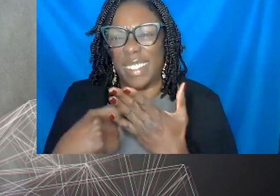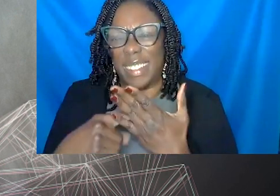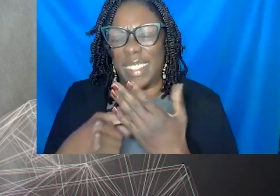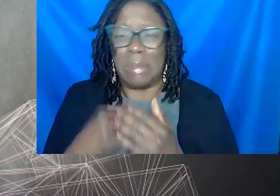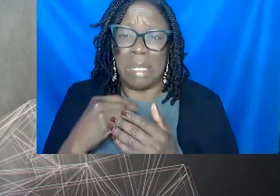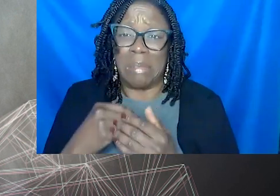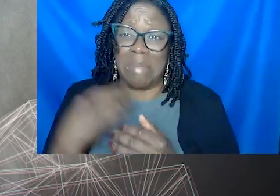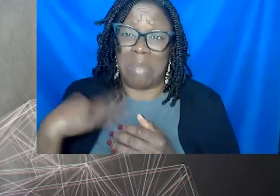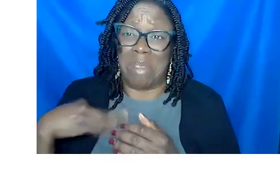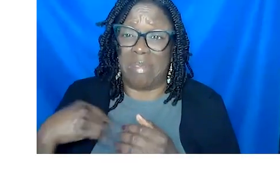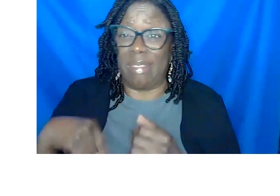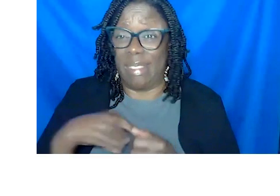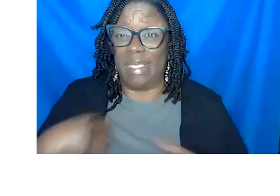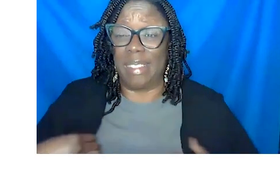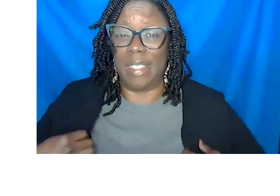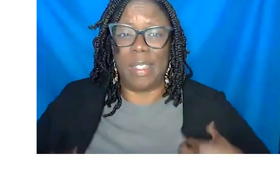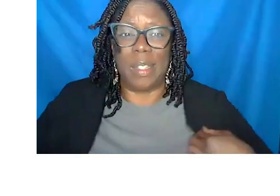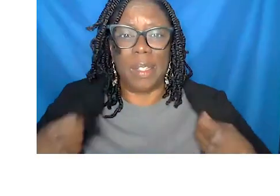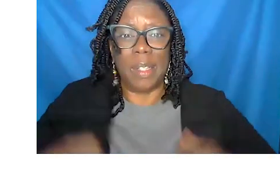beneficial.